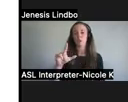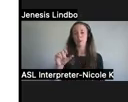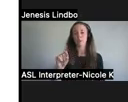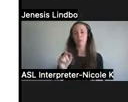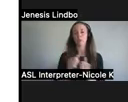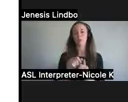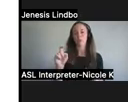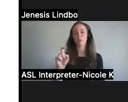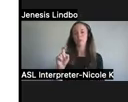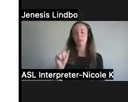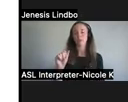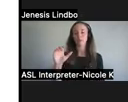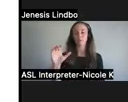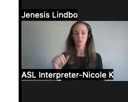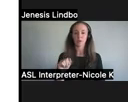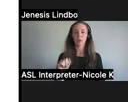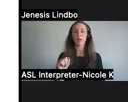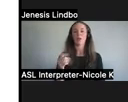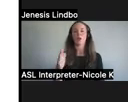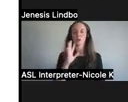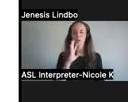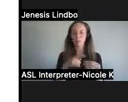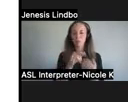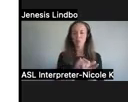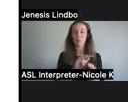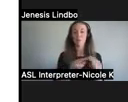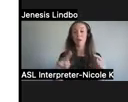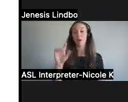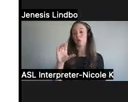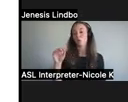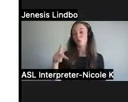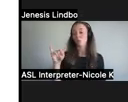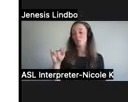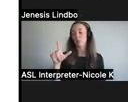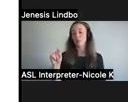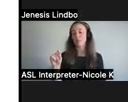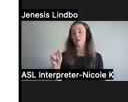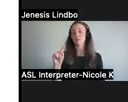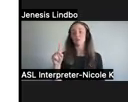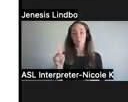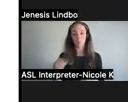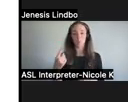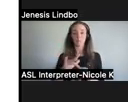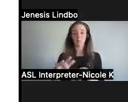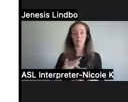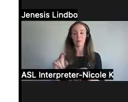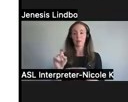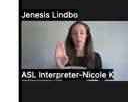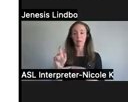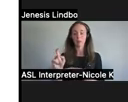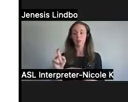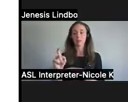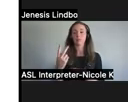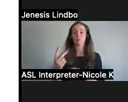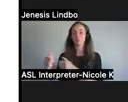already talked about the Xbox Adaptive Controller, but Co-Pilot is a feature that's only available on Xbox that allows you to pair two